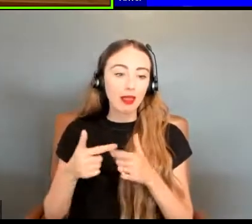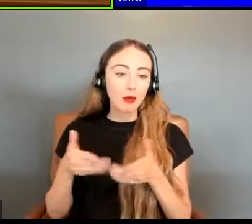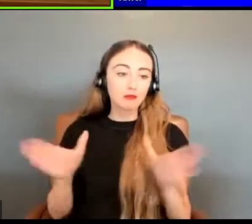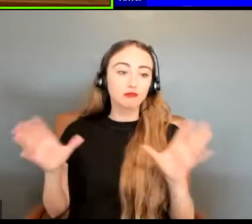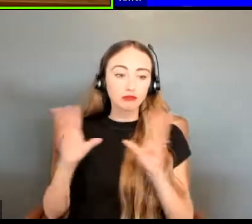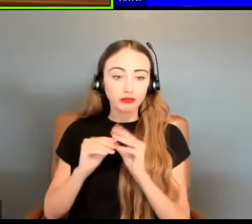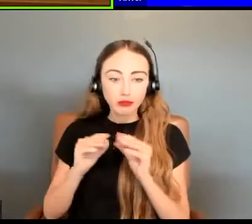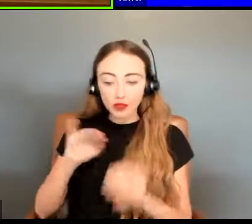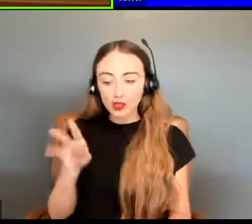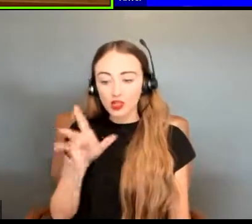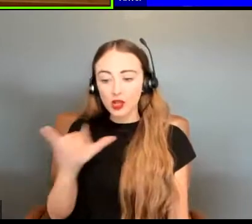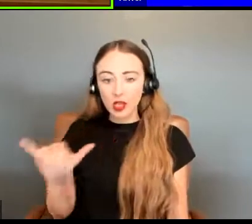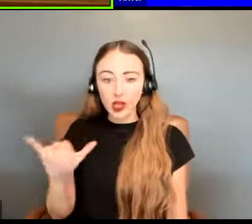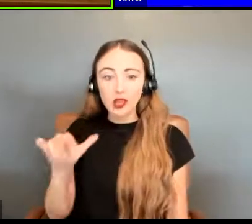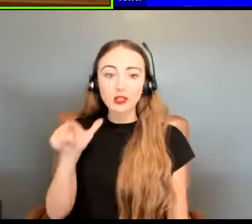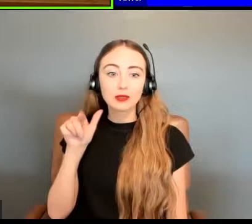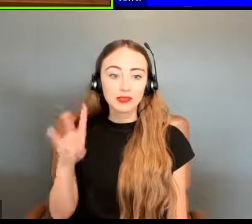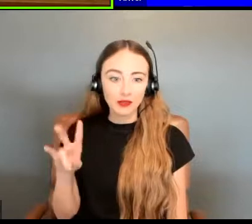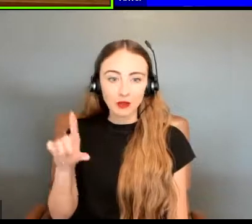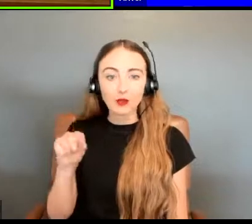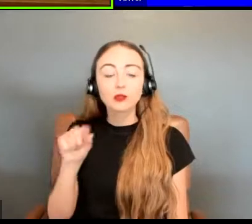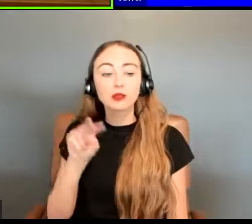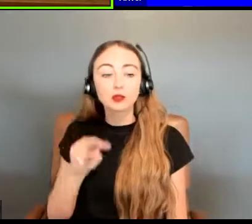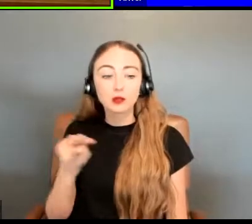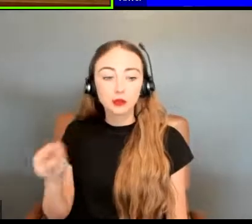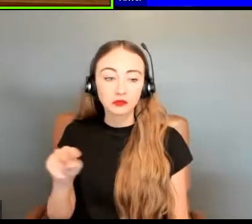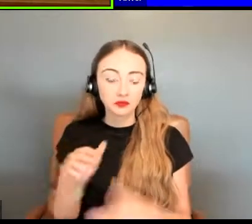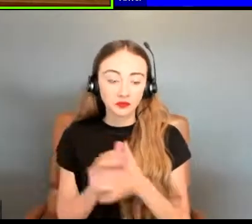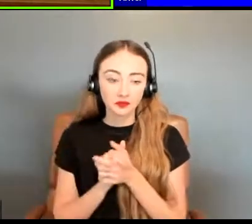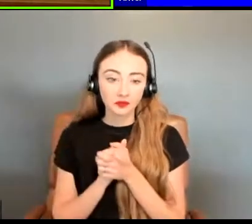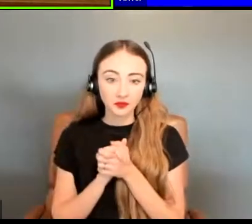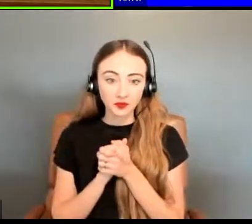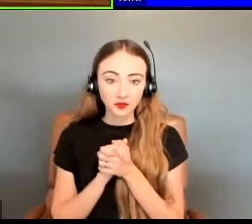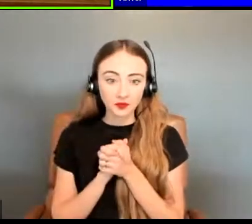July 27th, 2022.